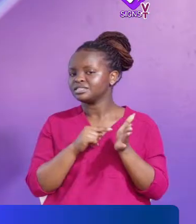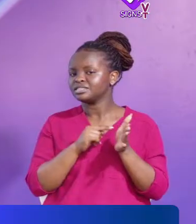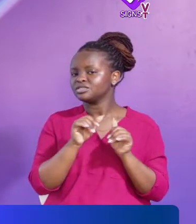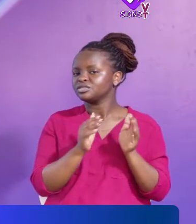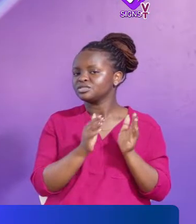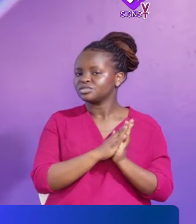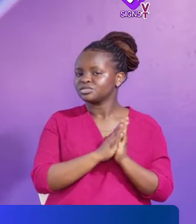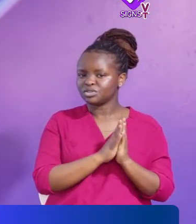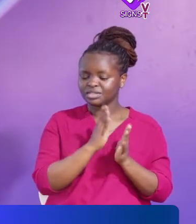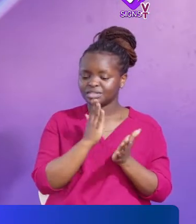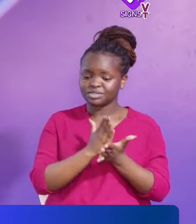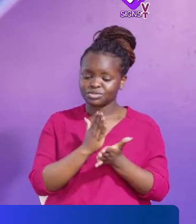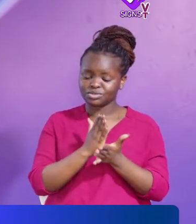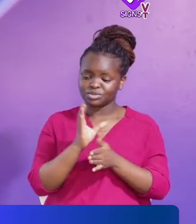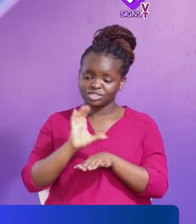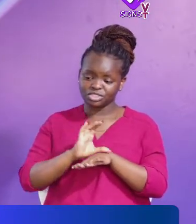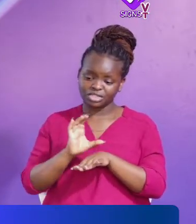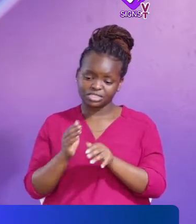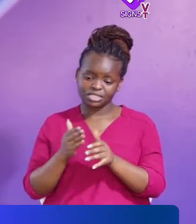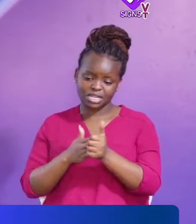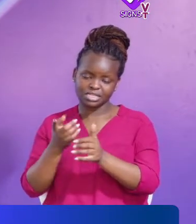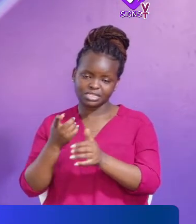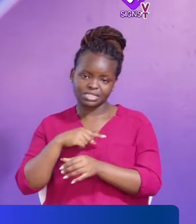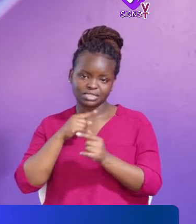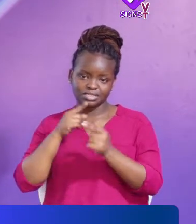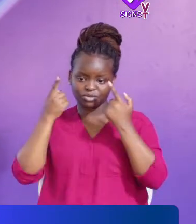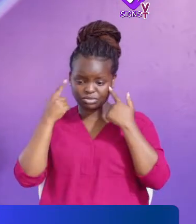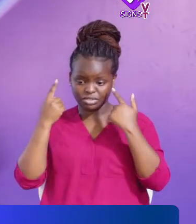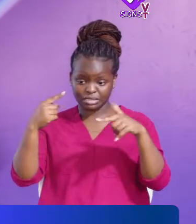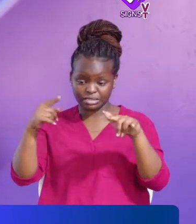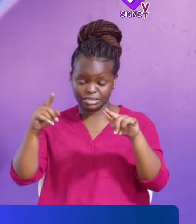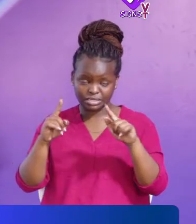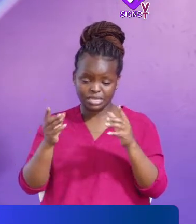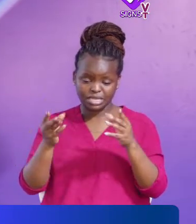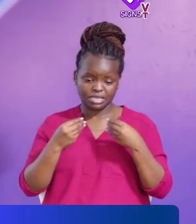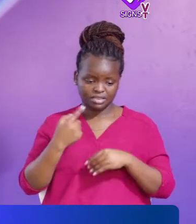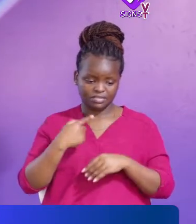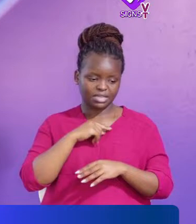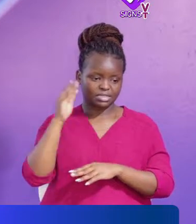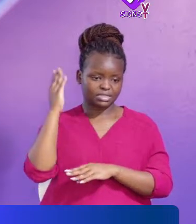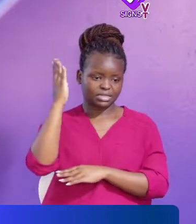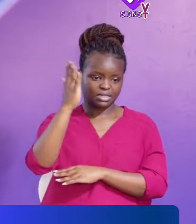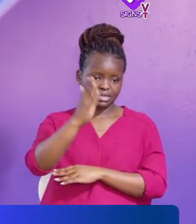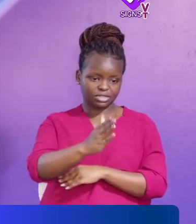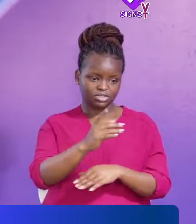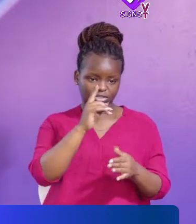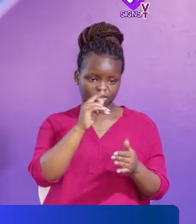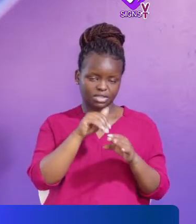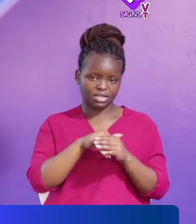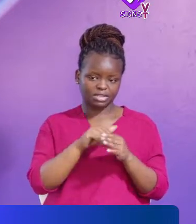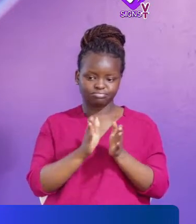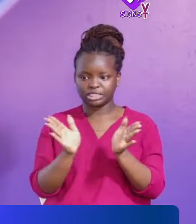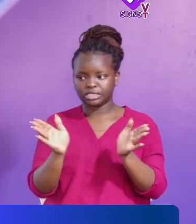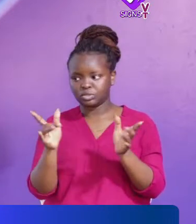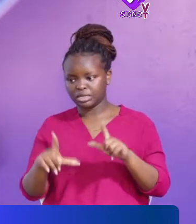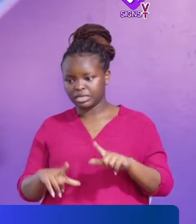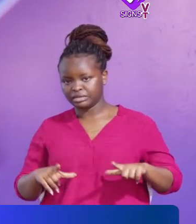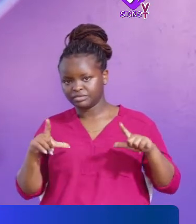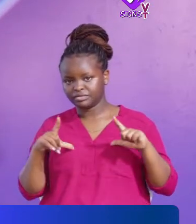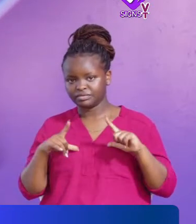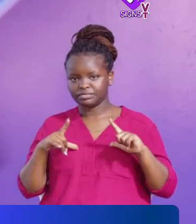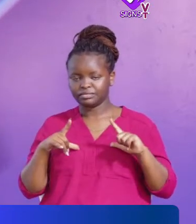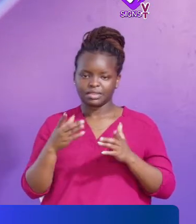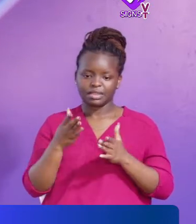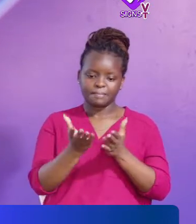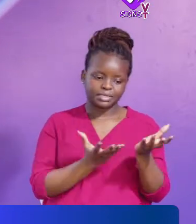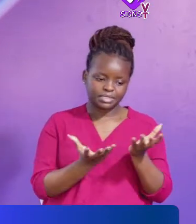course, the church should lead us into prosperity by giving us direction in general life, in entrepreneurship.